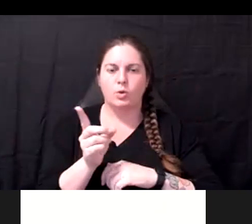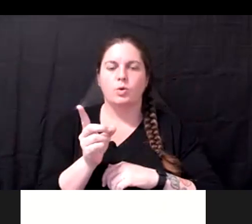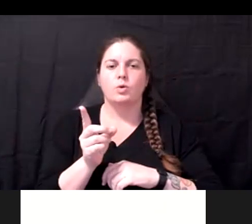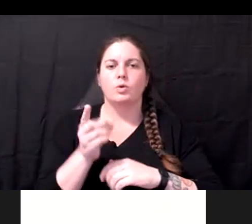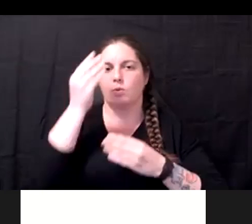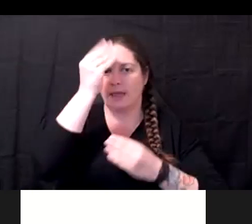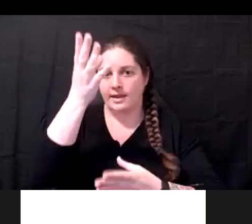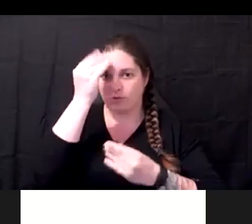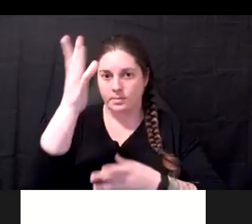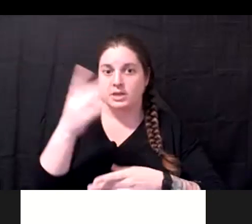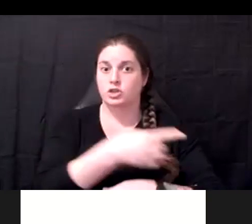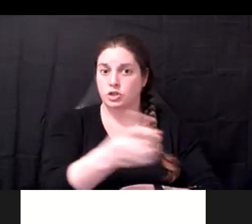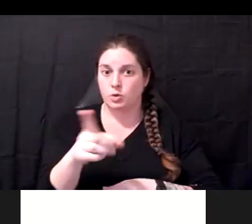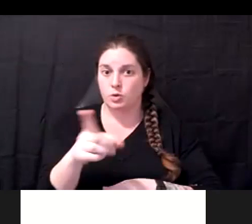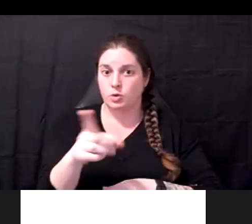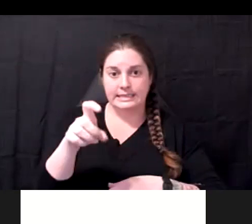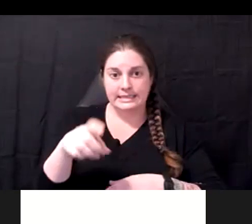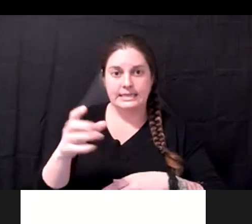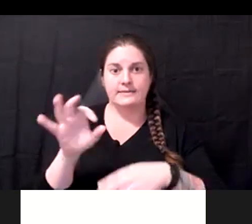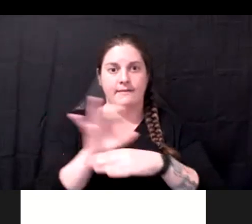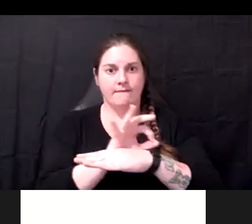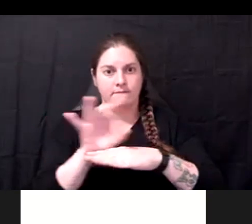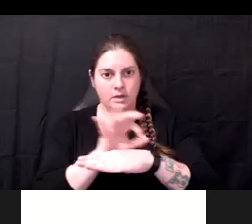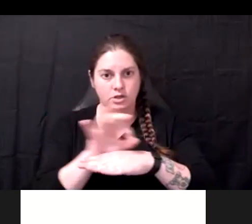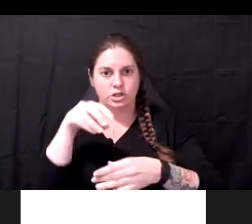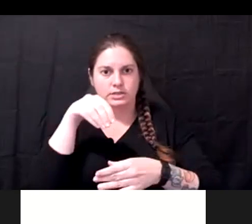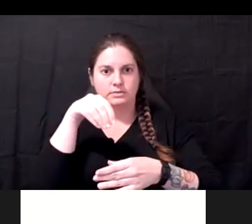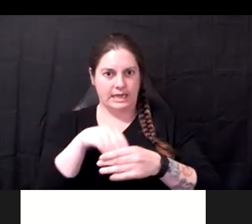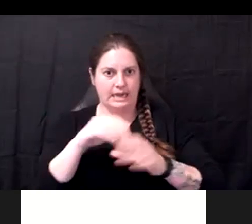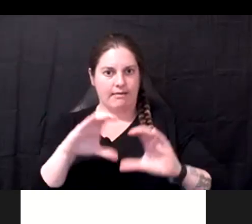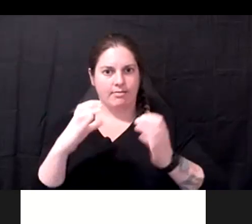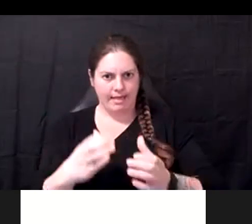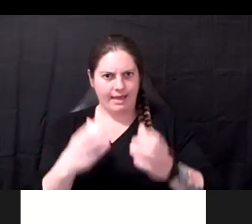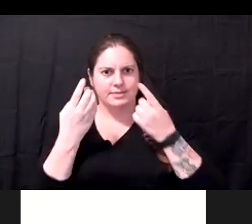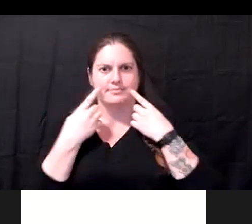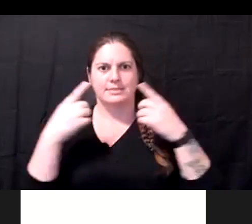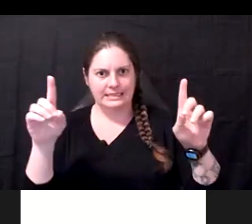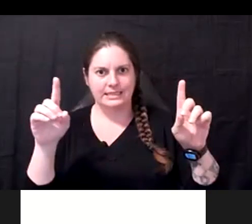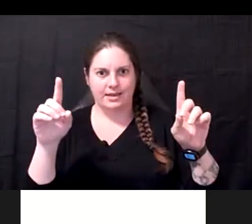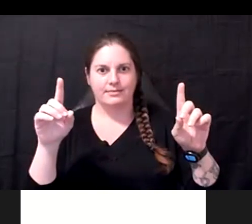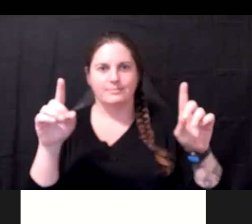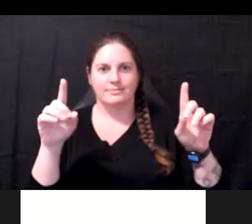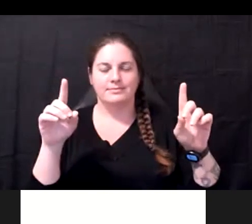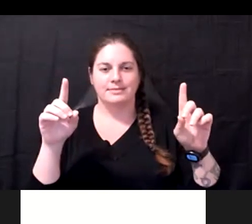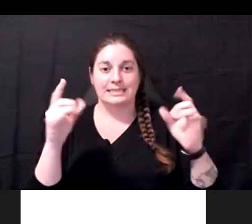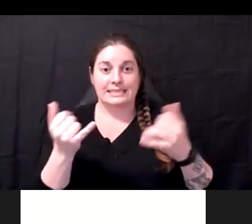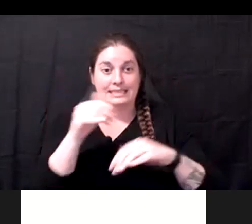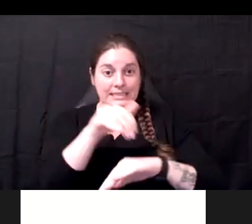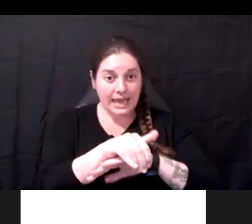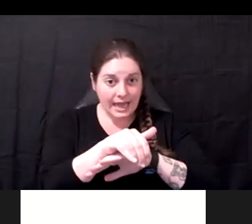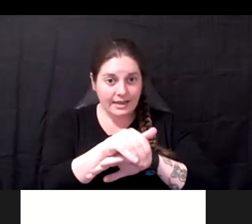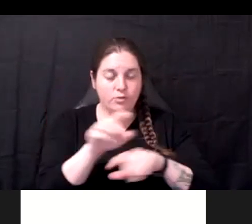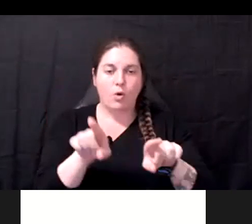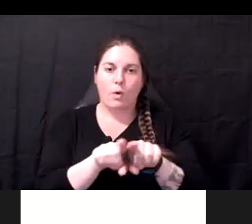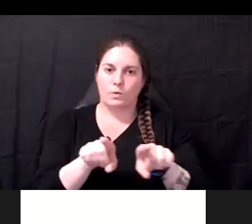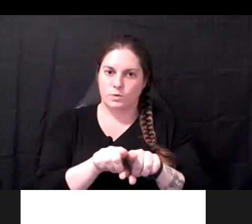information that you'll need so that you can function in this course and be successful. Tonight is also